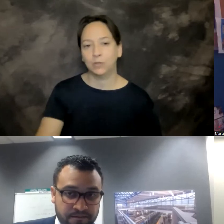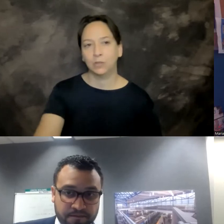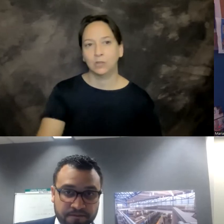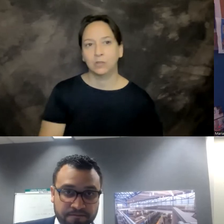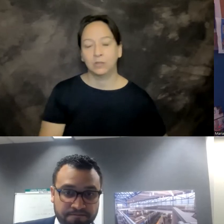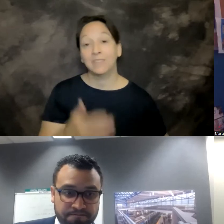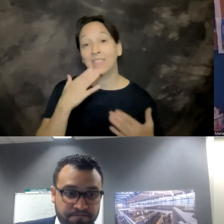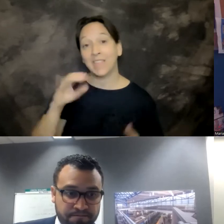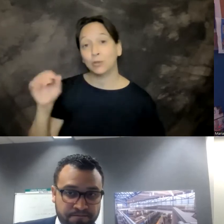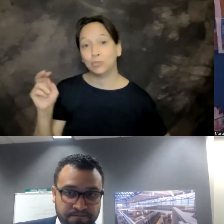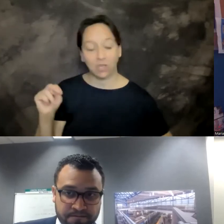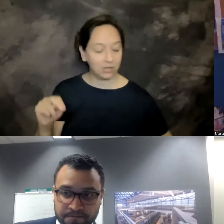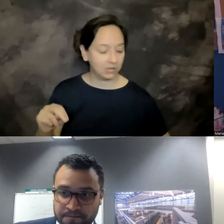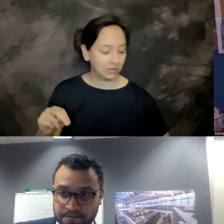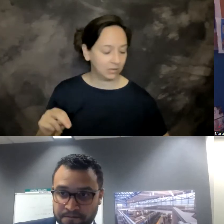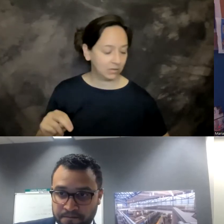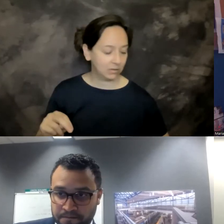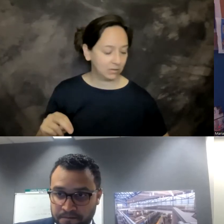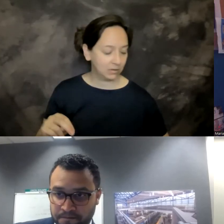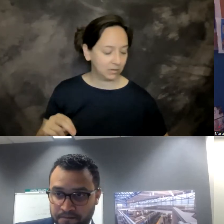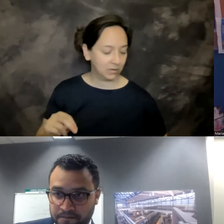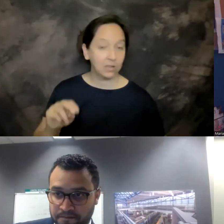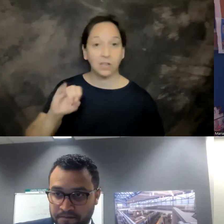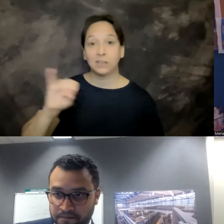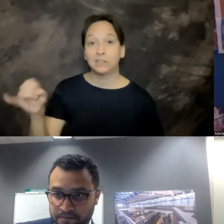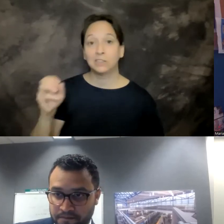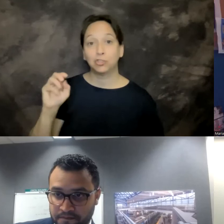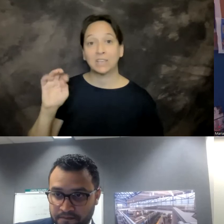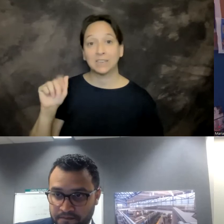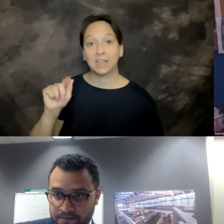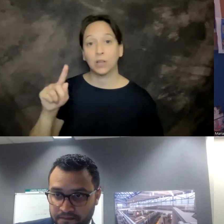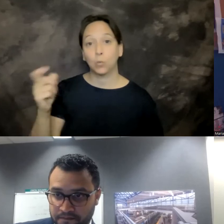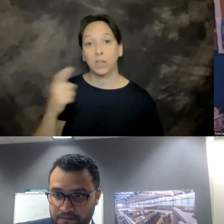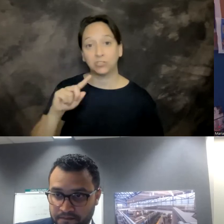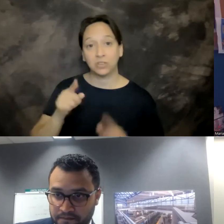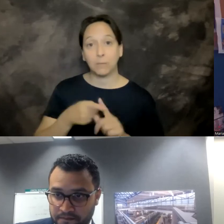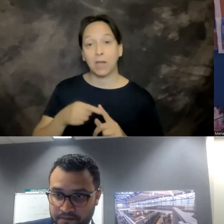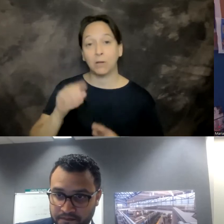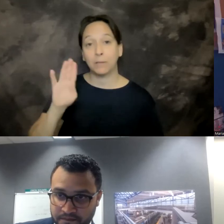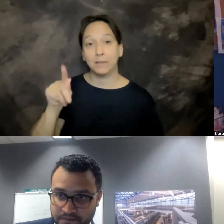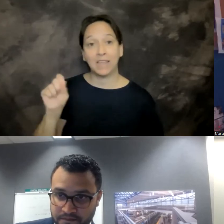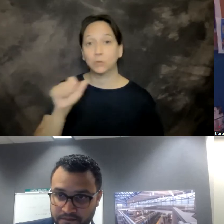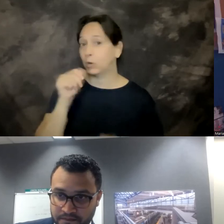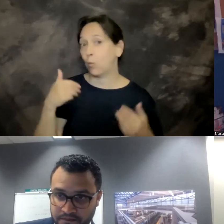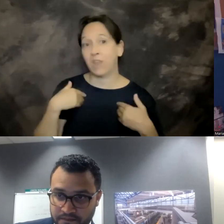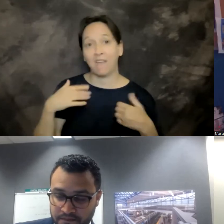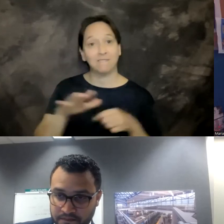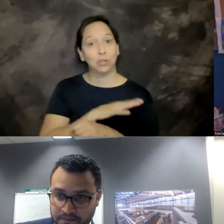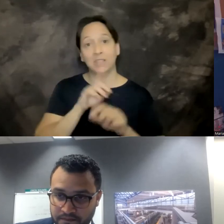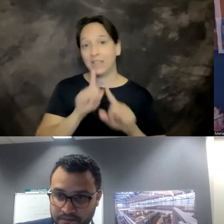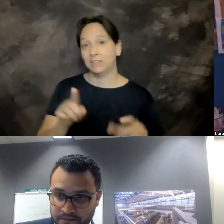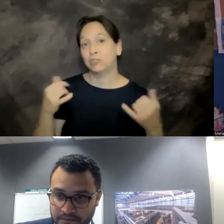Thank you, John. And Jessica, your question around BPS, we do not have all of the answers at the moment